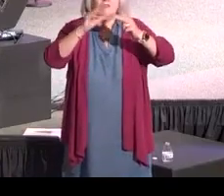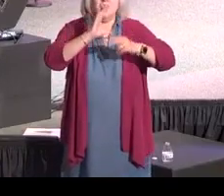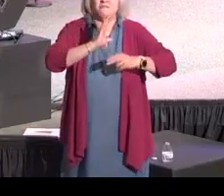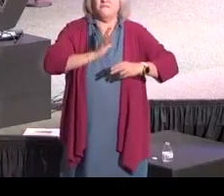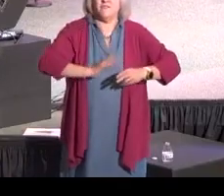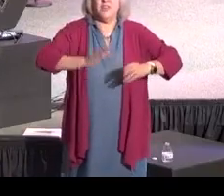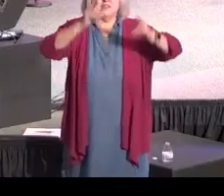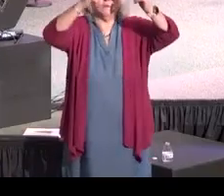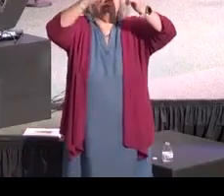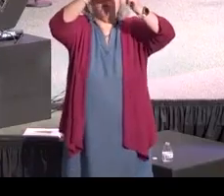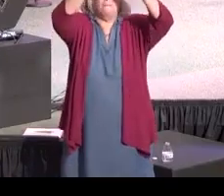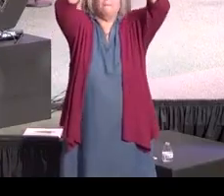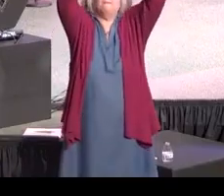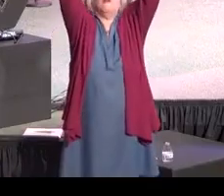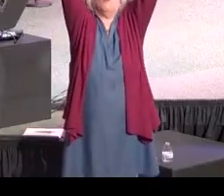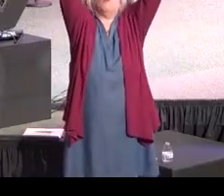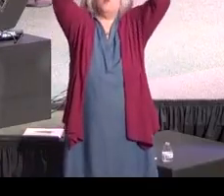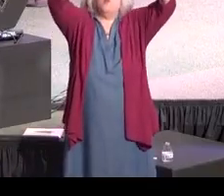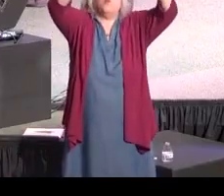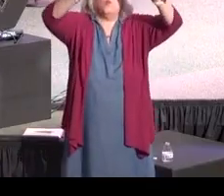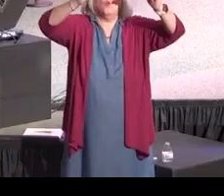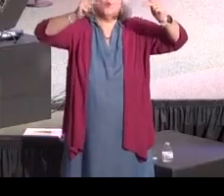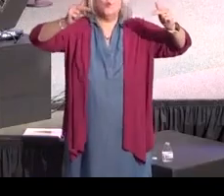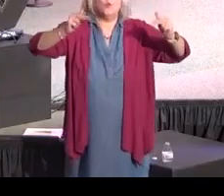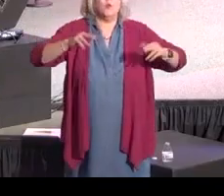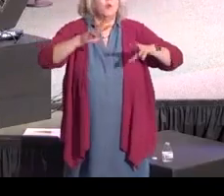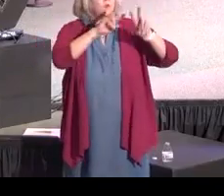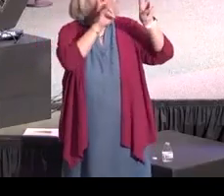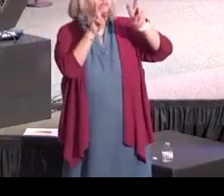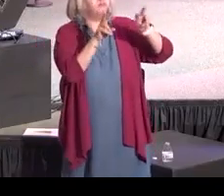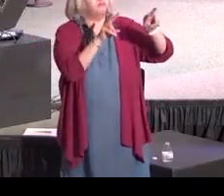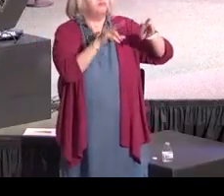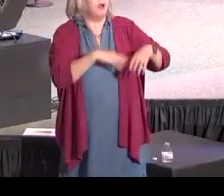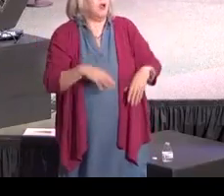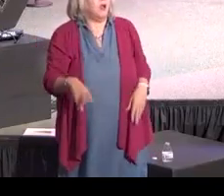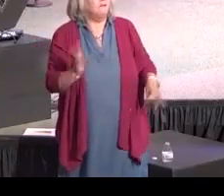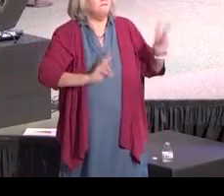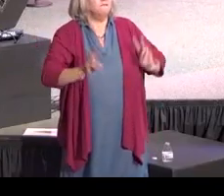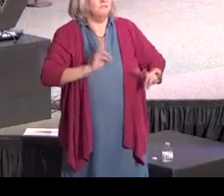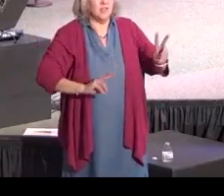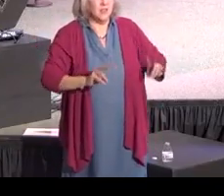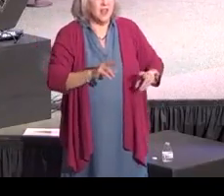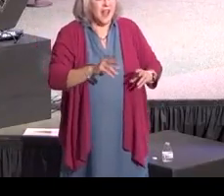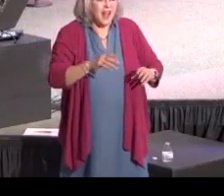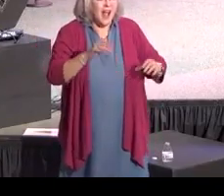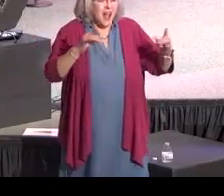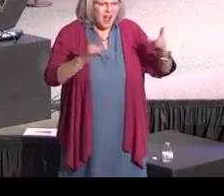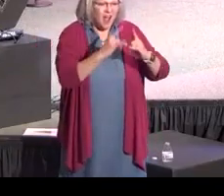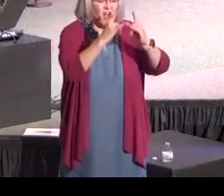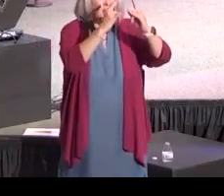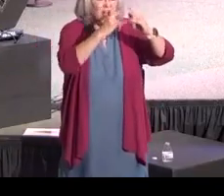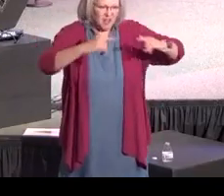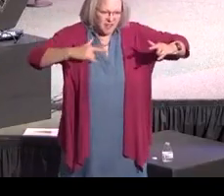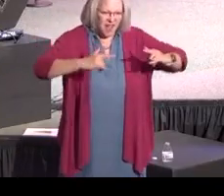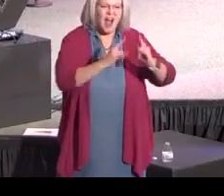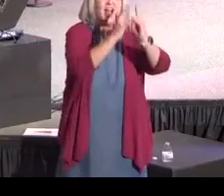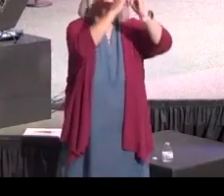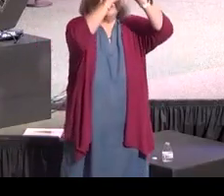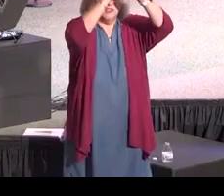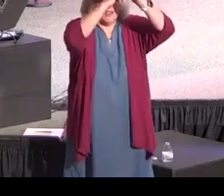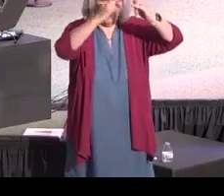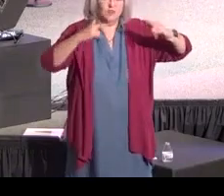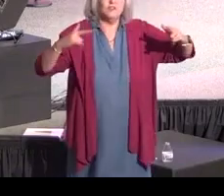ran down. Oh, there it is. Okay, let's go back to the airport. We just went down and just to be able to say, we saw the Eiffel